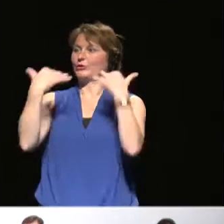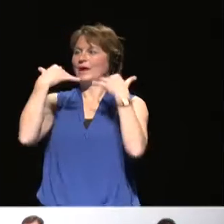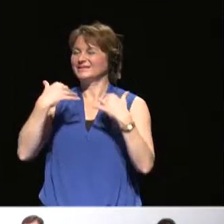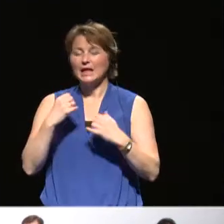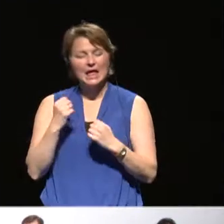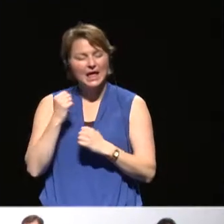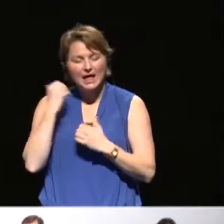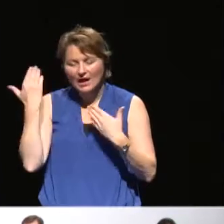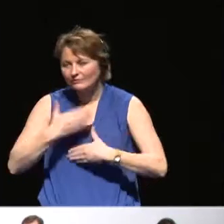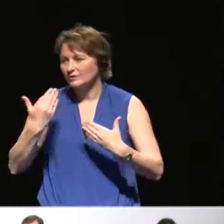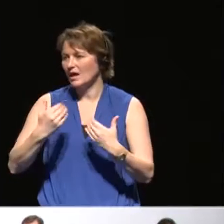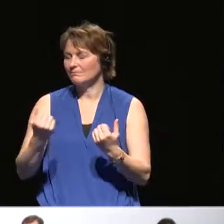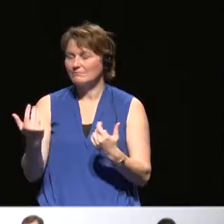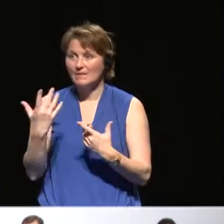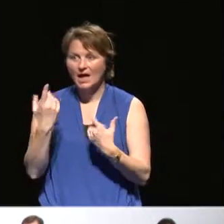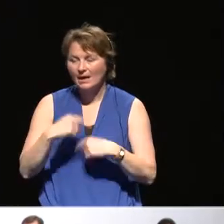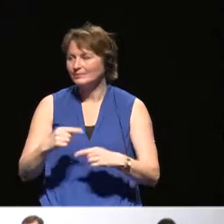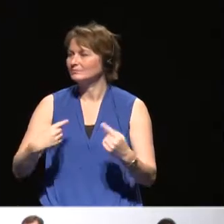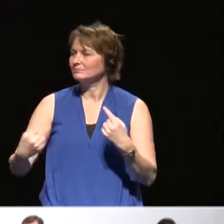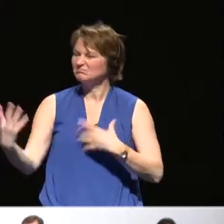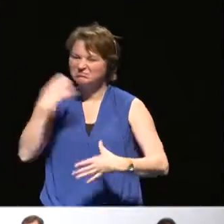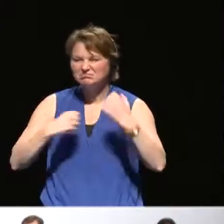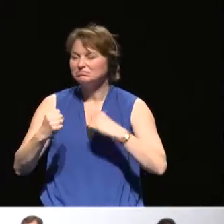daily basis. So there's a lot of pressure